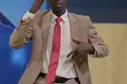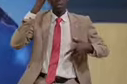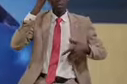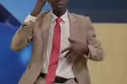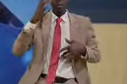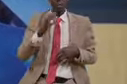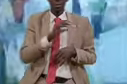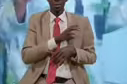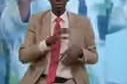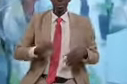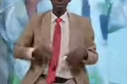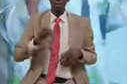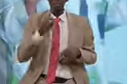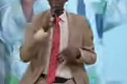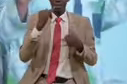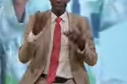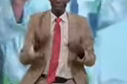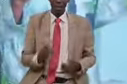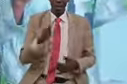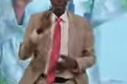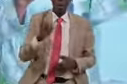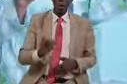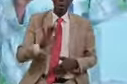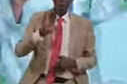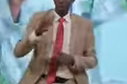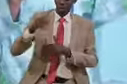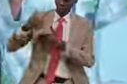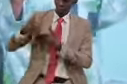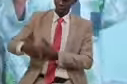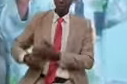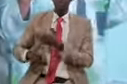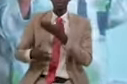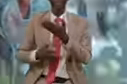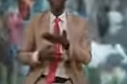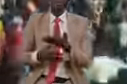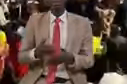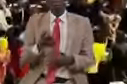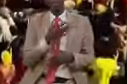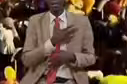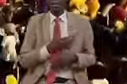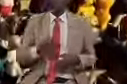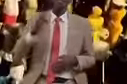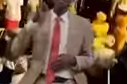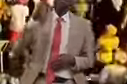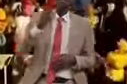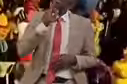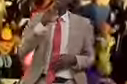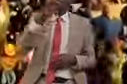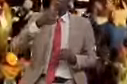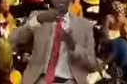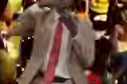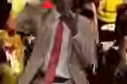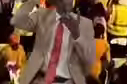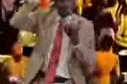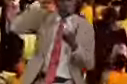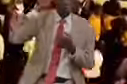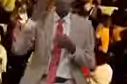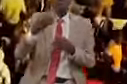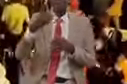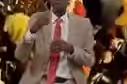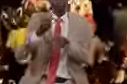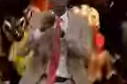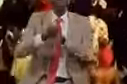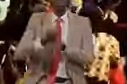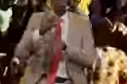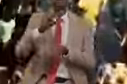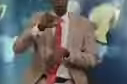right by your side, and is the Lion of the tribe of Judah. He'll